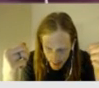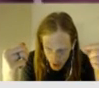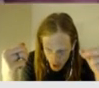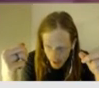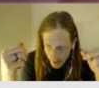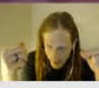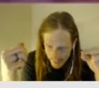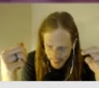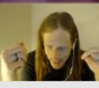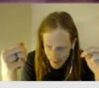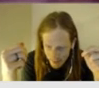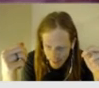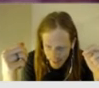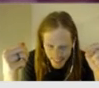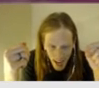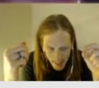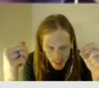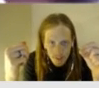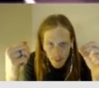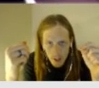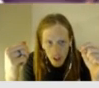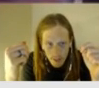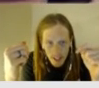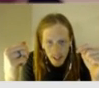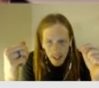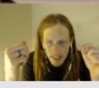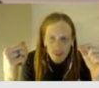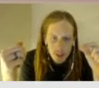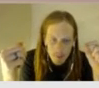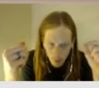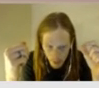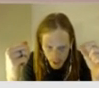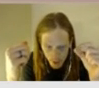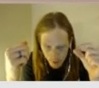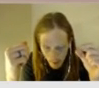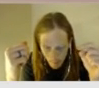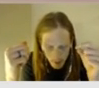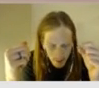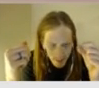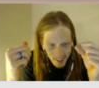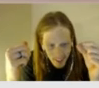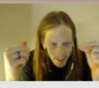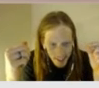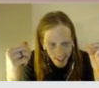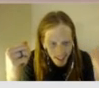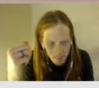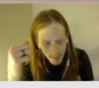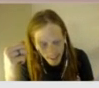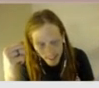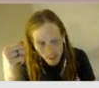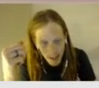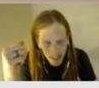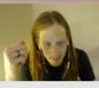they're struggling with kind of the challenge and the fear of it. And I think for some people it ranges from I'm